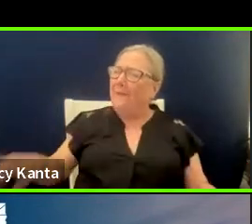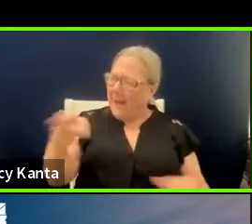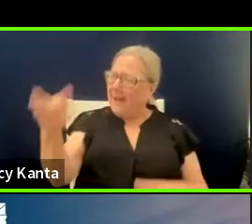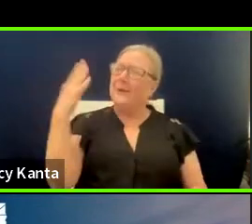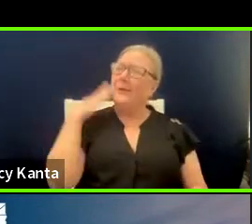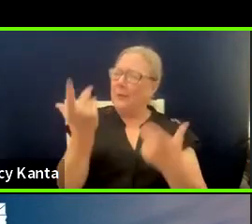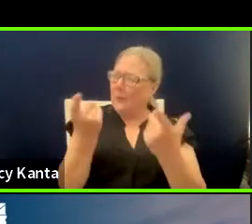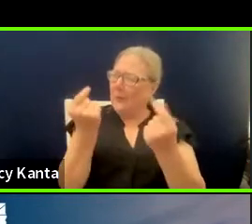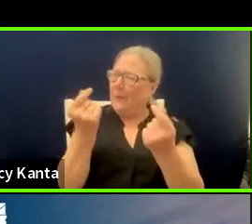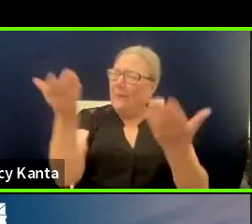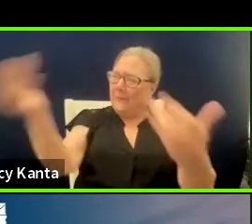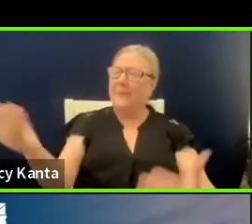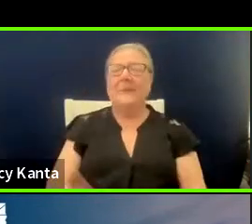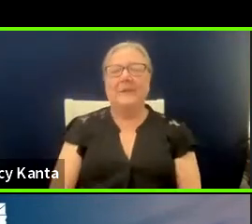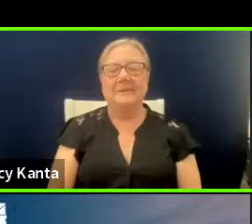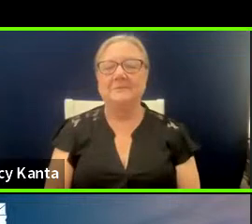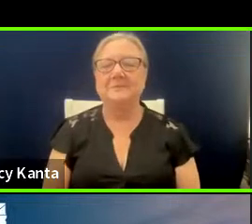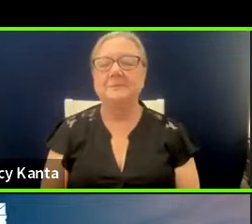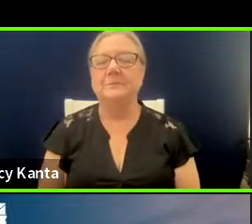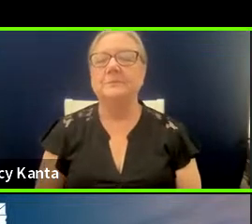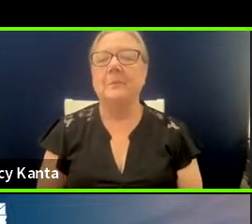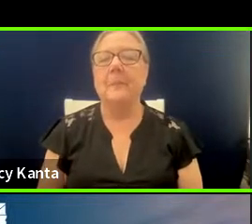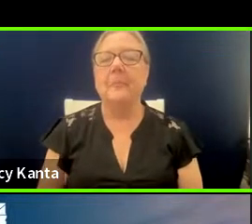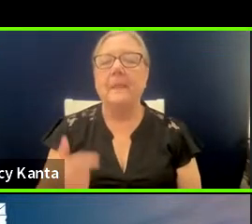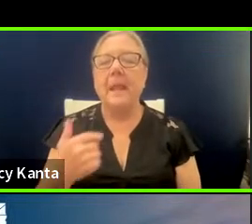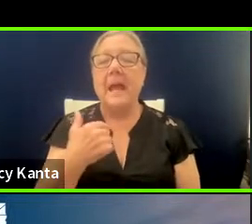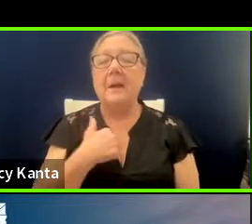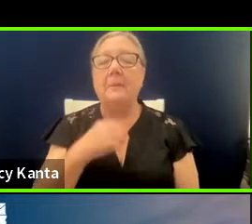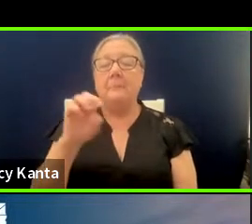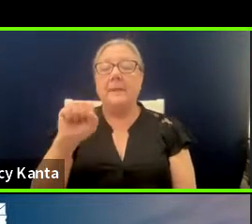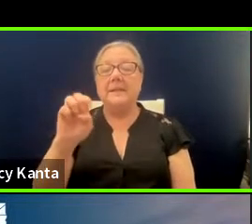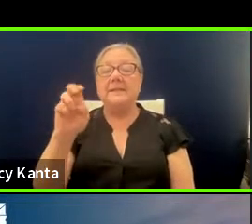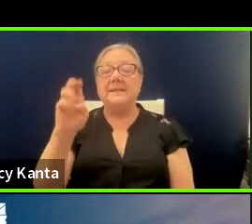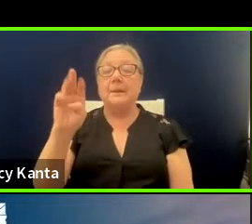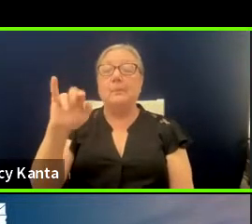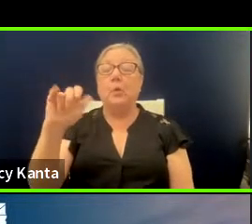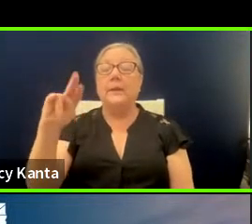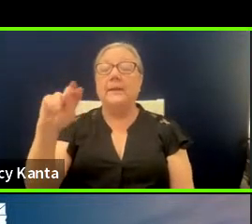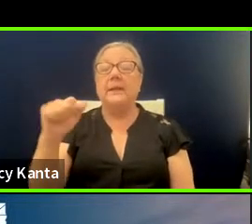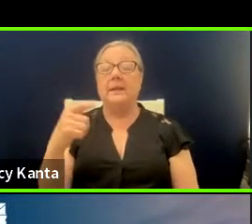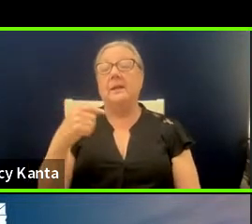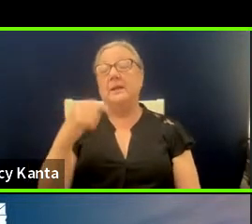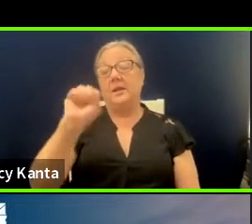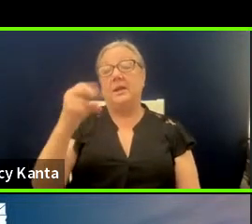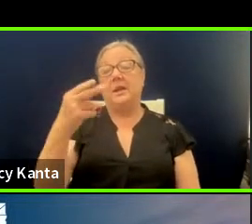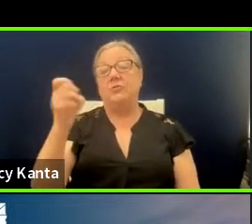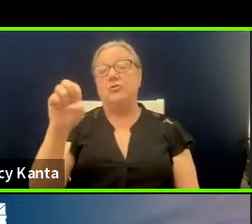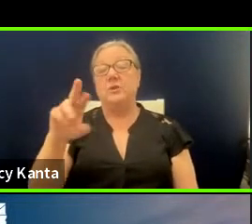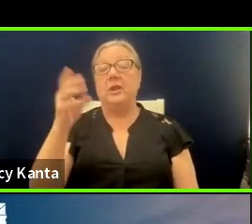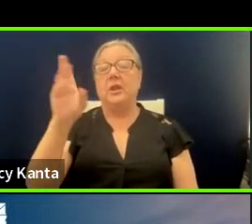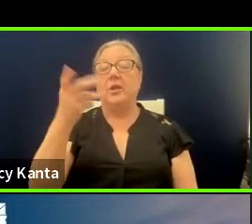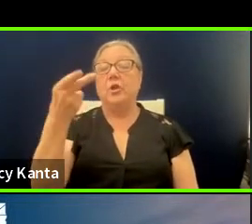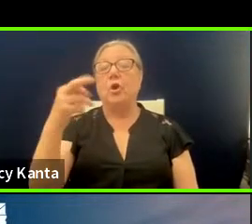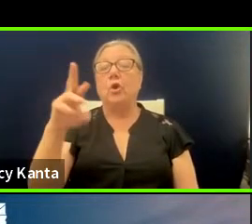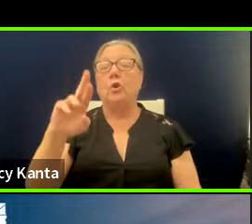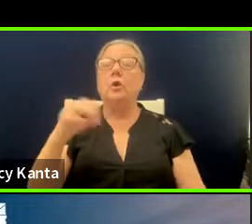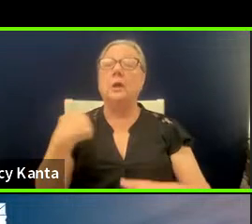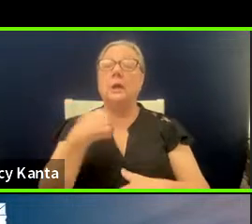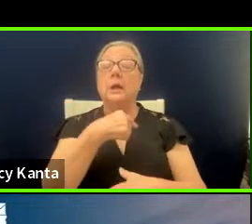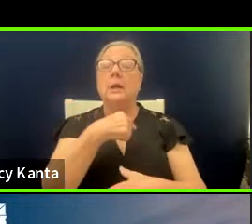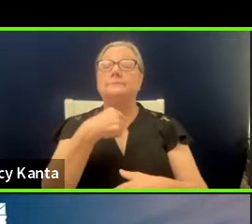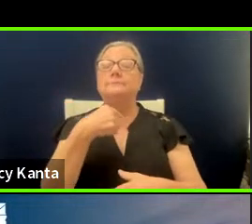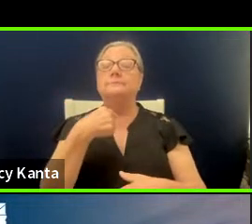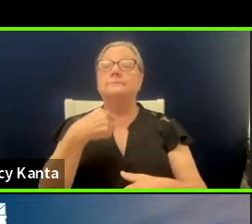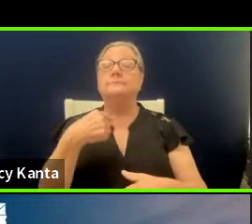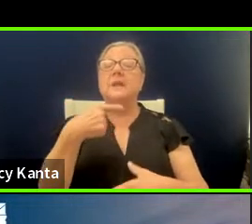right. Sabrina Owens Wilson. I use she, her pronouns. I'm the Diversity, Equity, and Inclusion Director at Metro. And